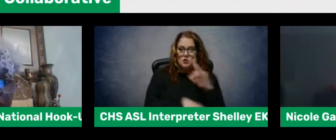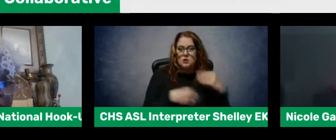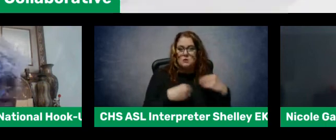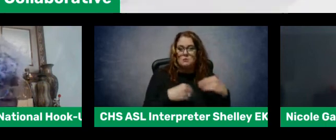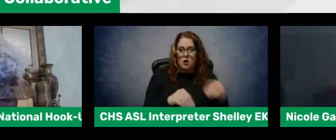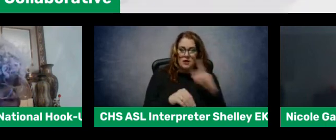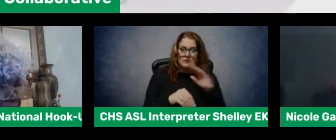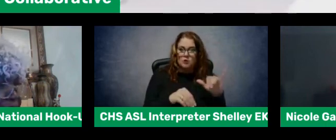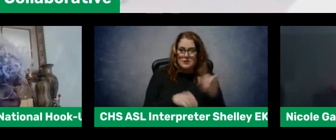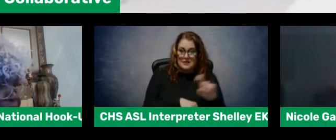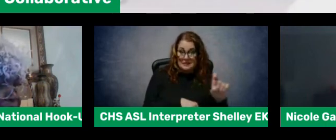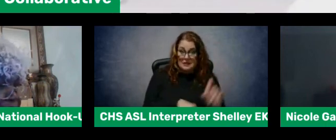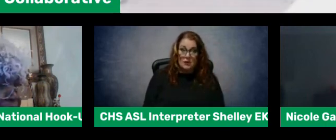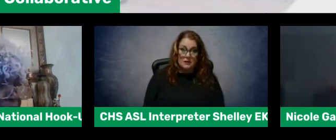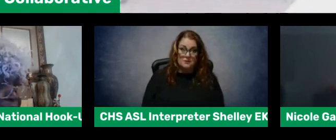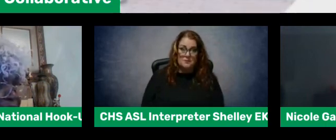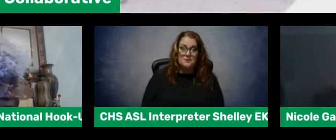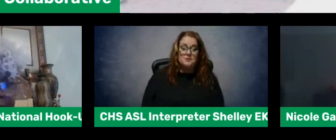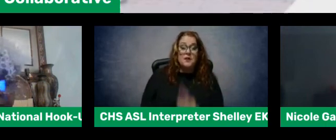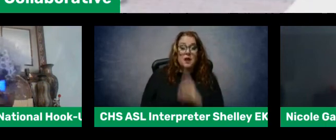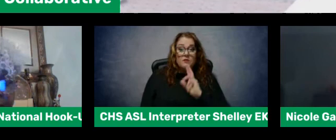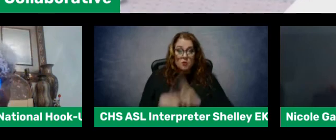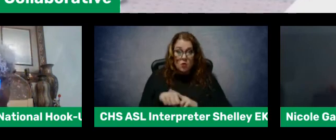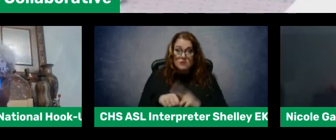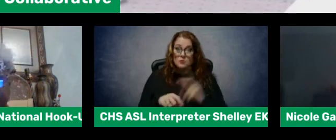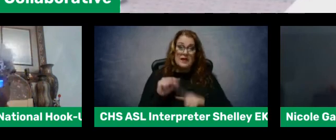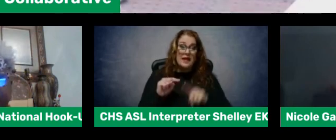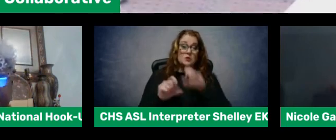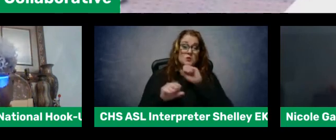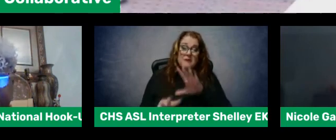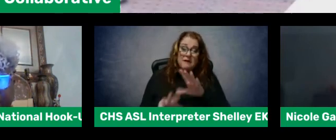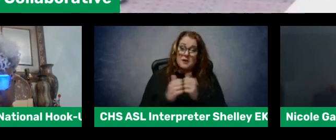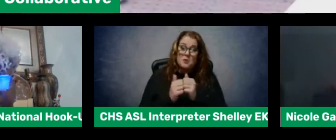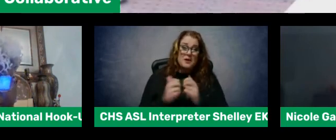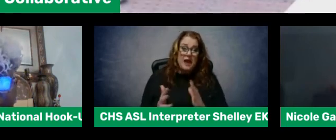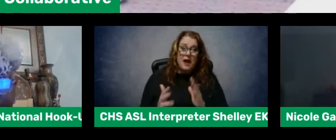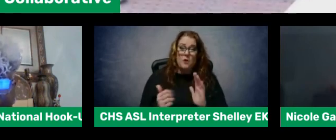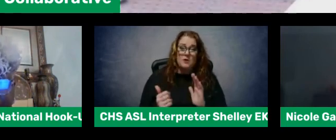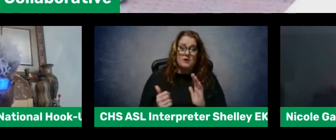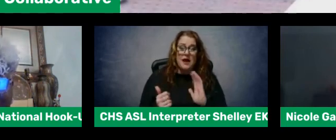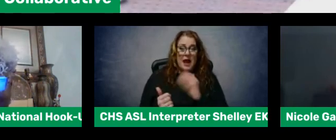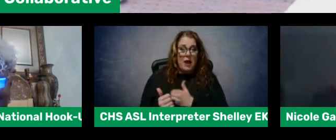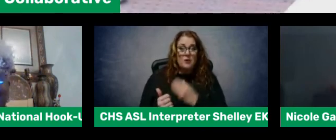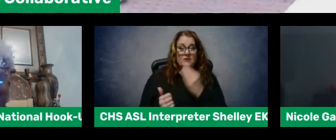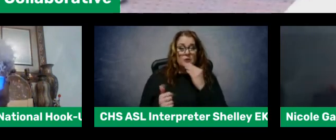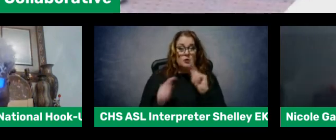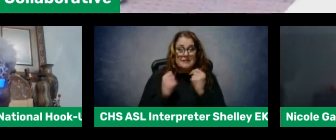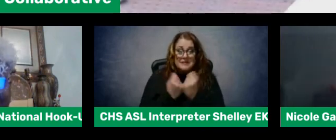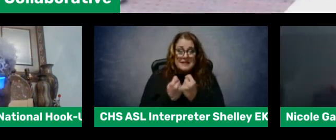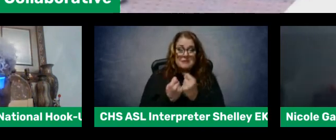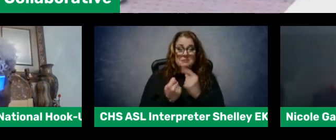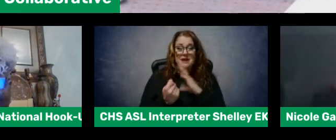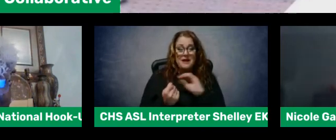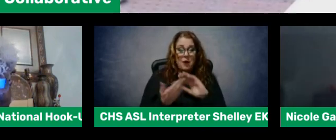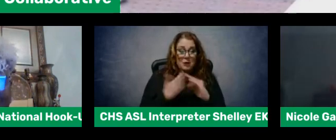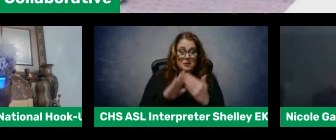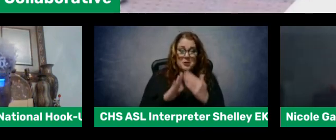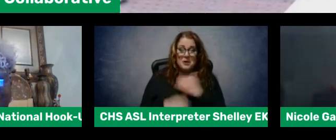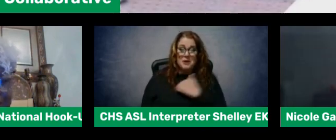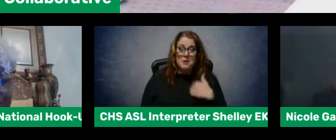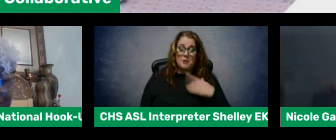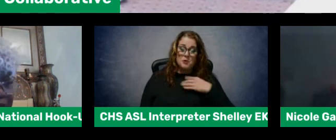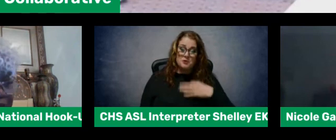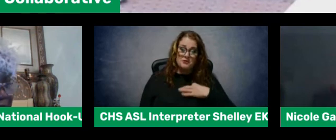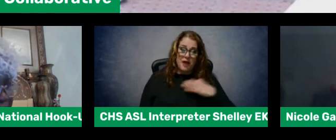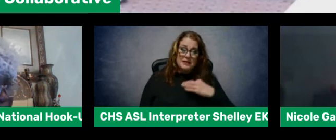that's necessary. And of course, we can't do any of this without our food team and our community